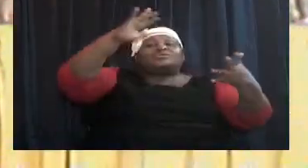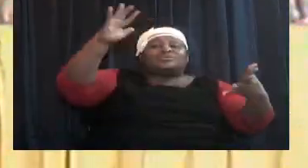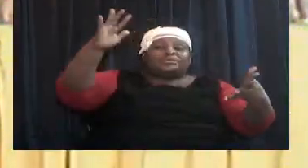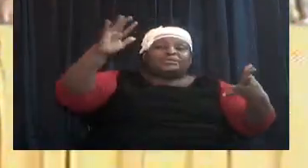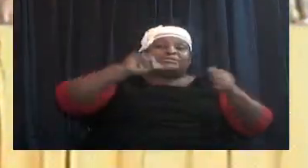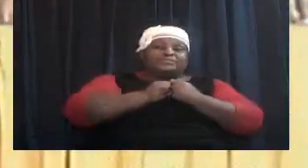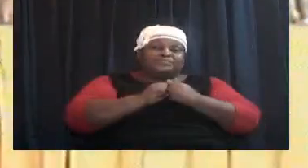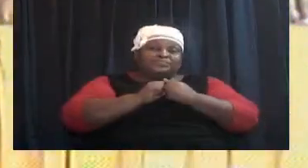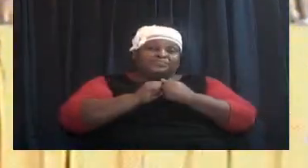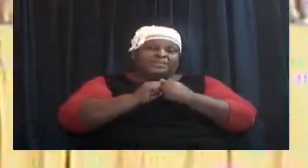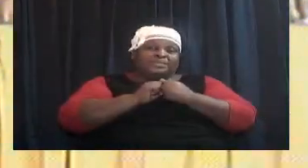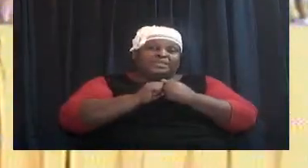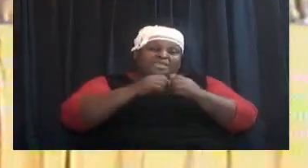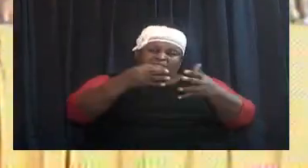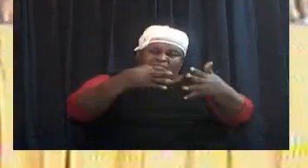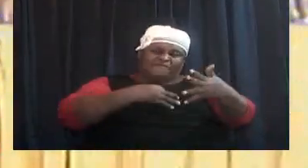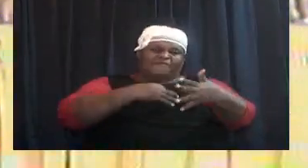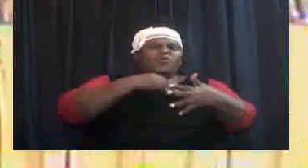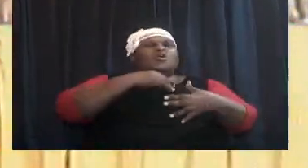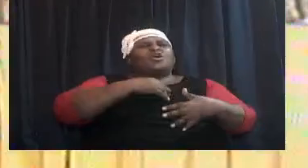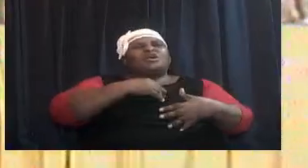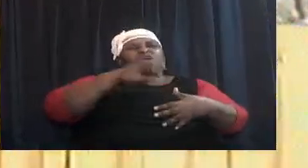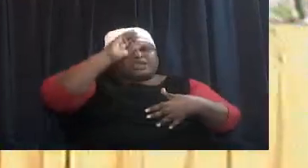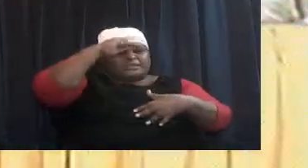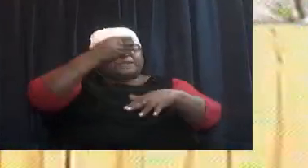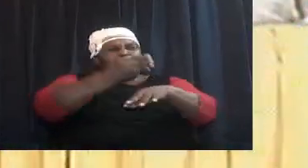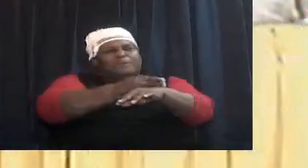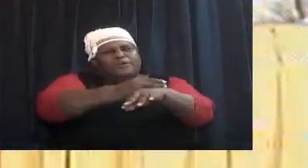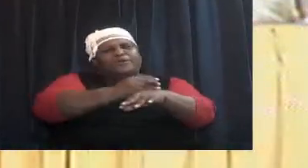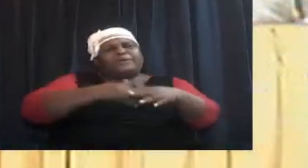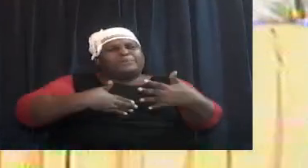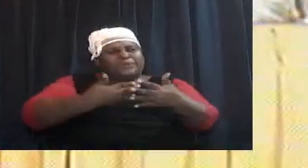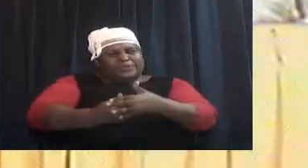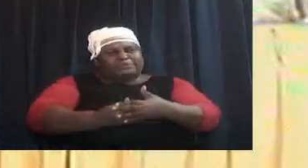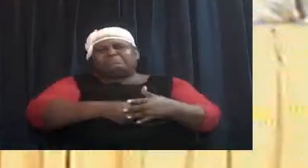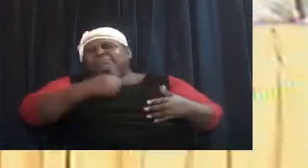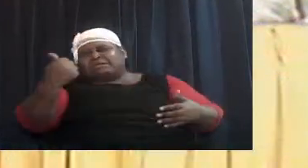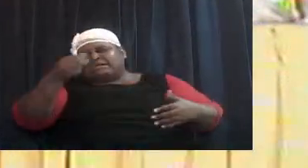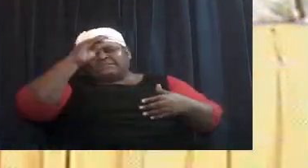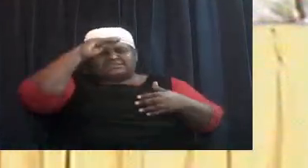Before Judah was born, there were some other sons that was born.